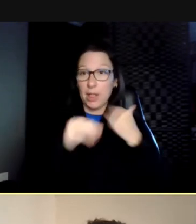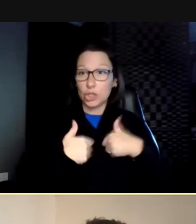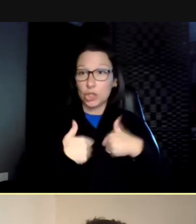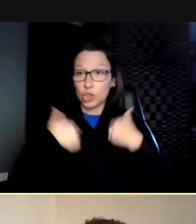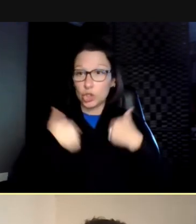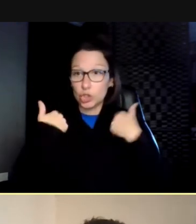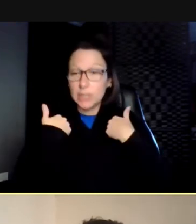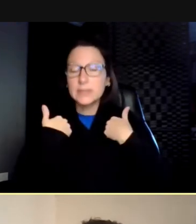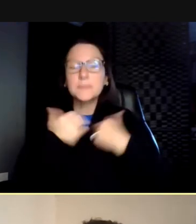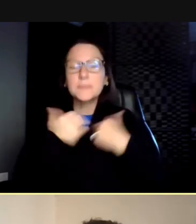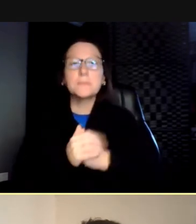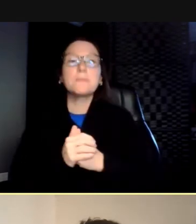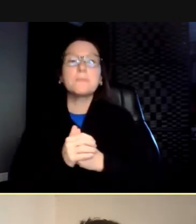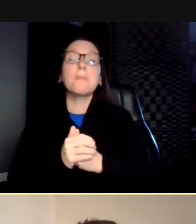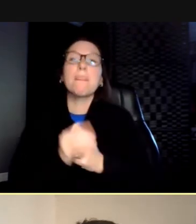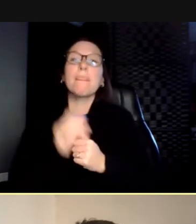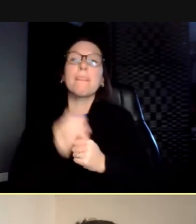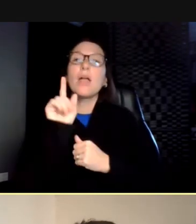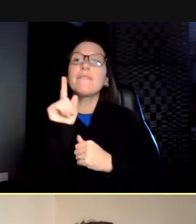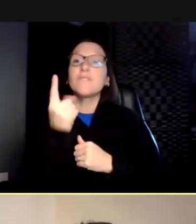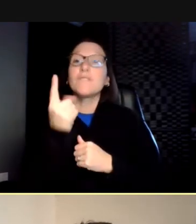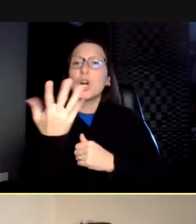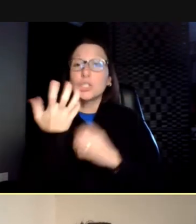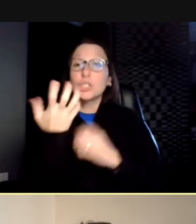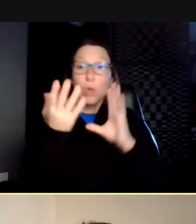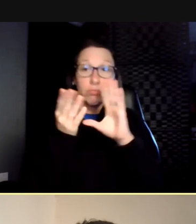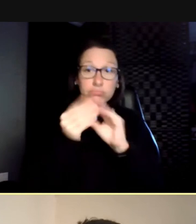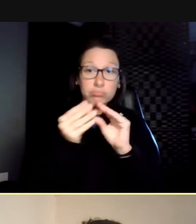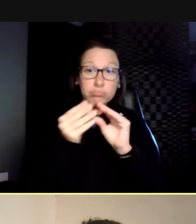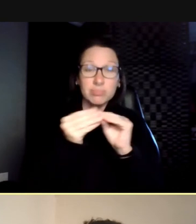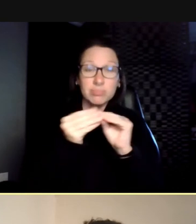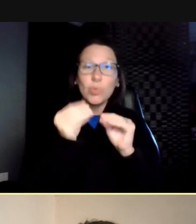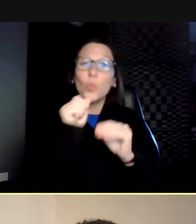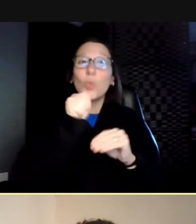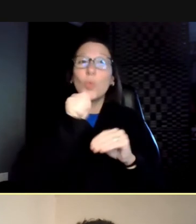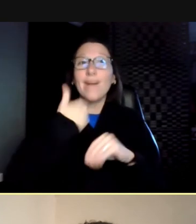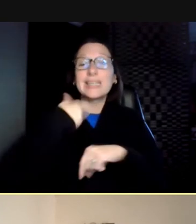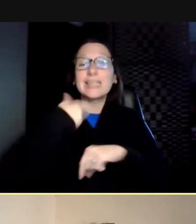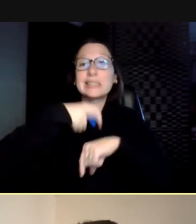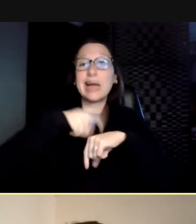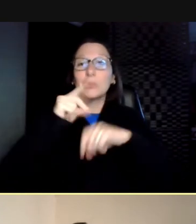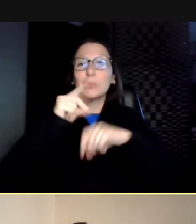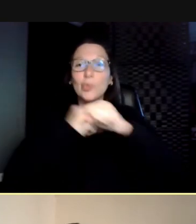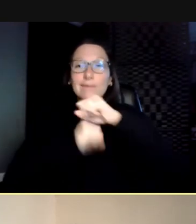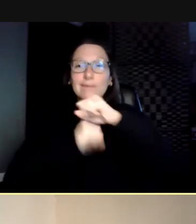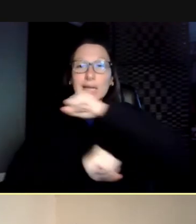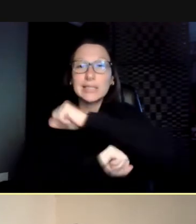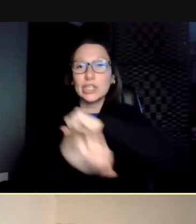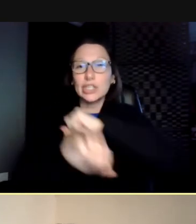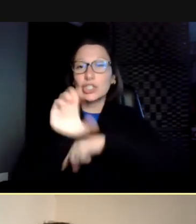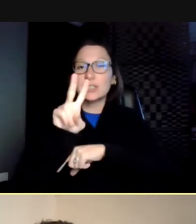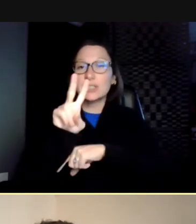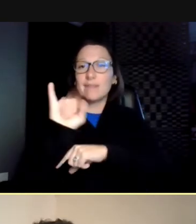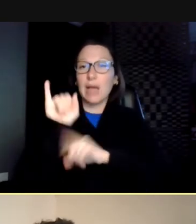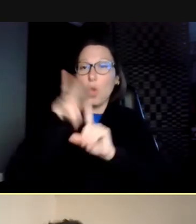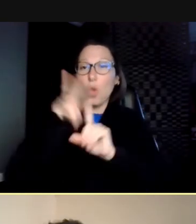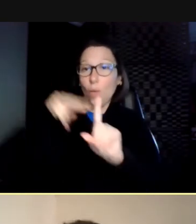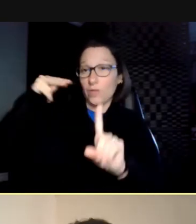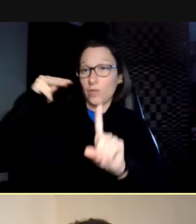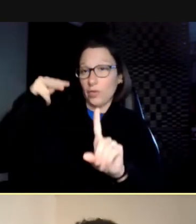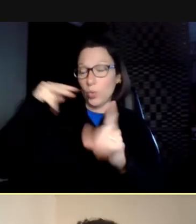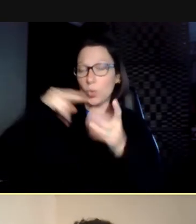just say, we're not going to have time to do like a foundational CVI overview. So I'm sort of half assuming